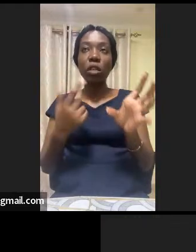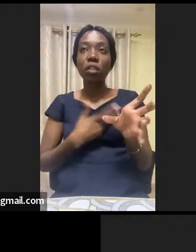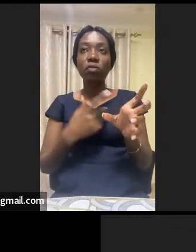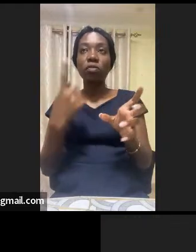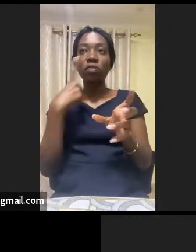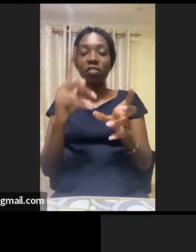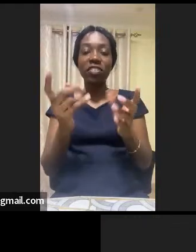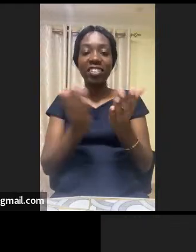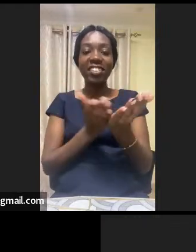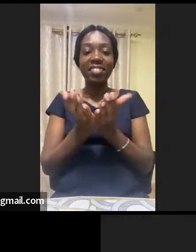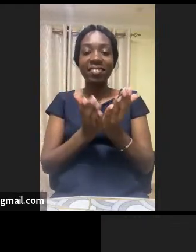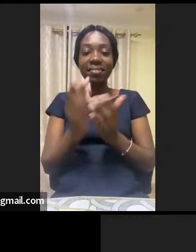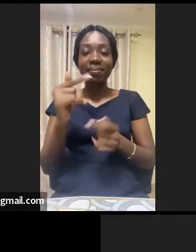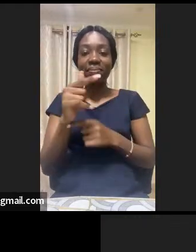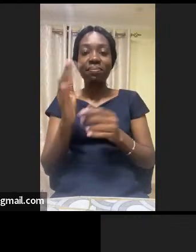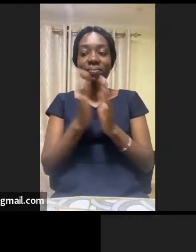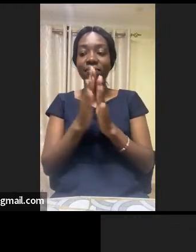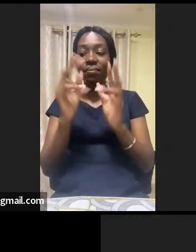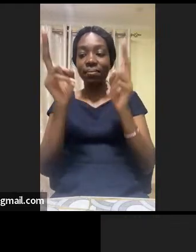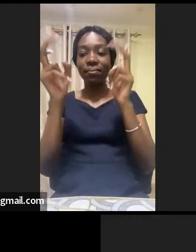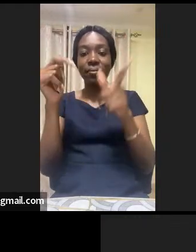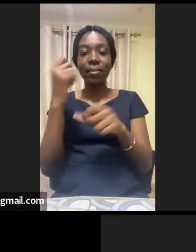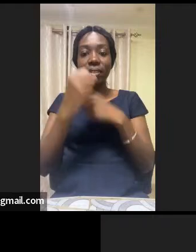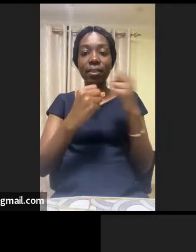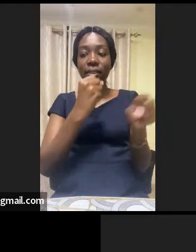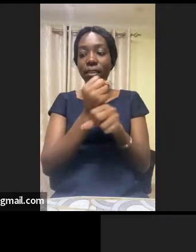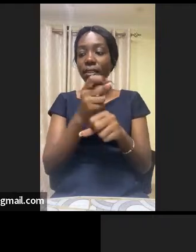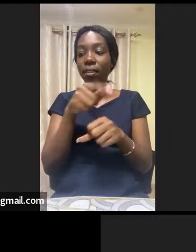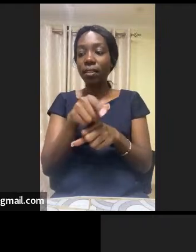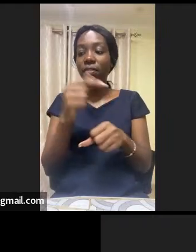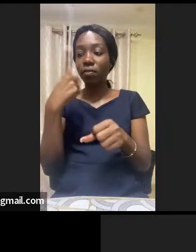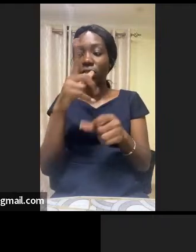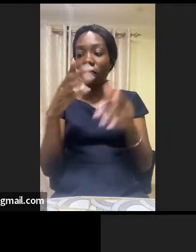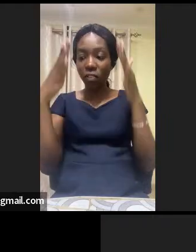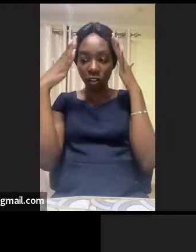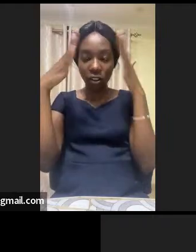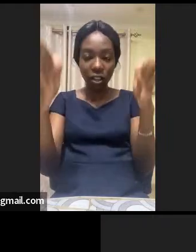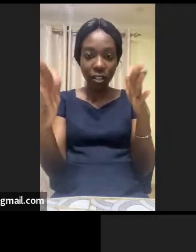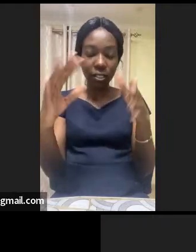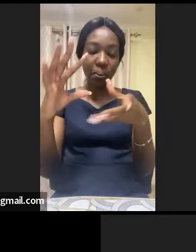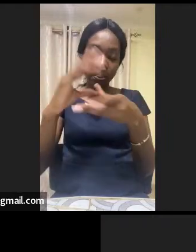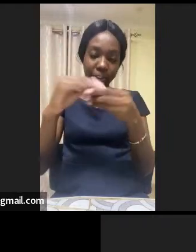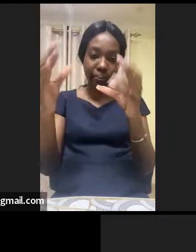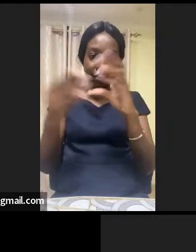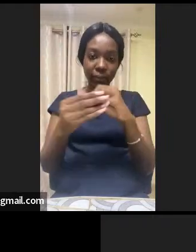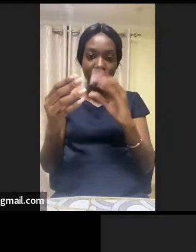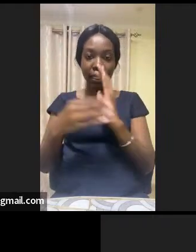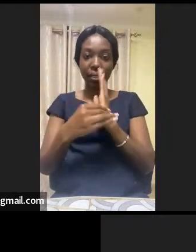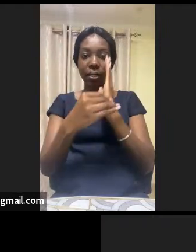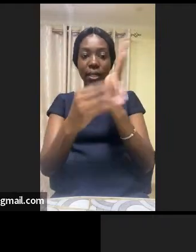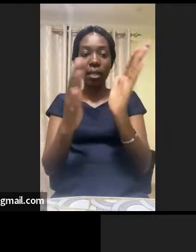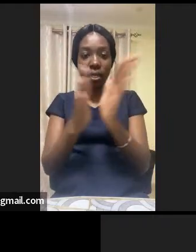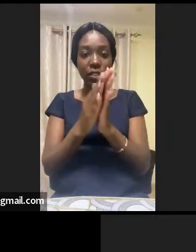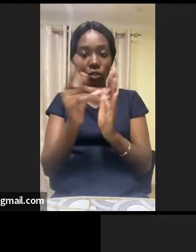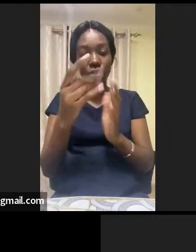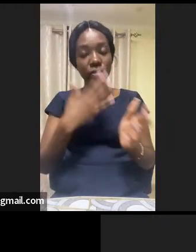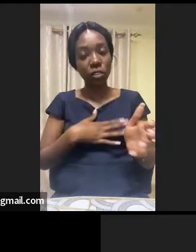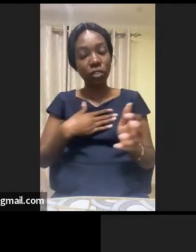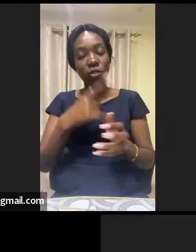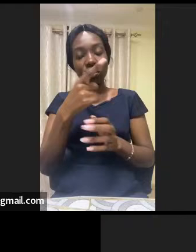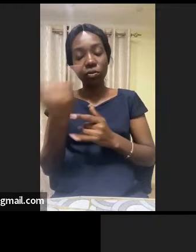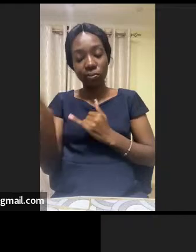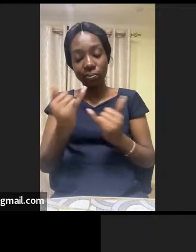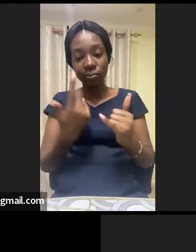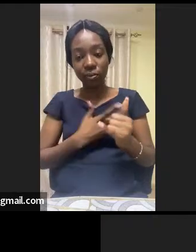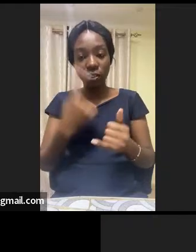And our theme this year is focused on creative leadership. Please plug in, invite us to your